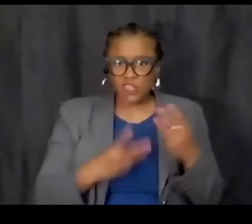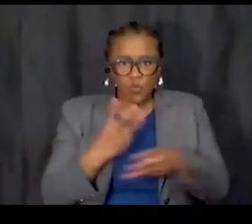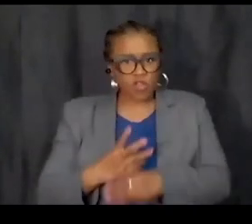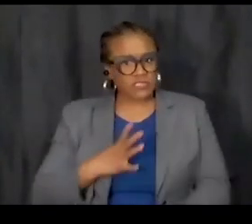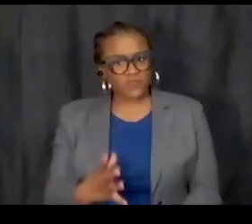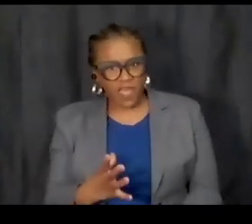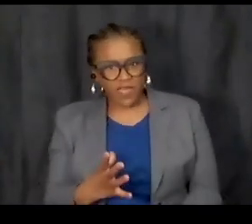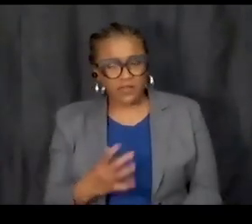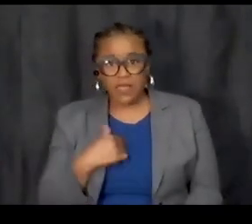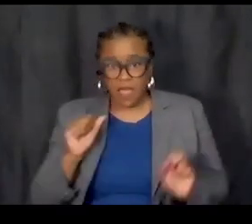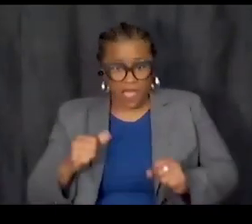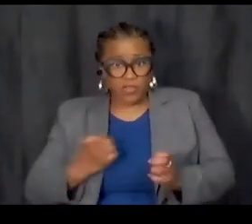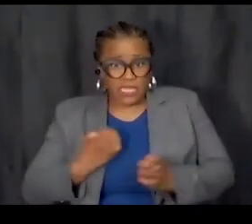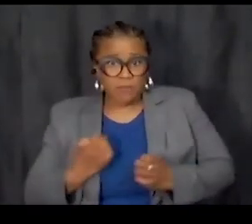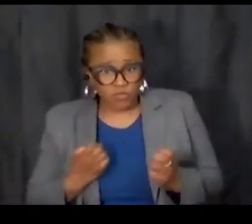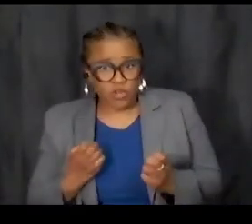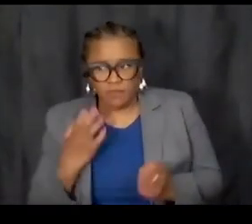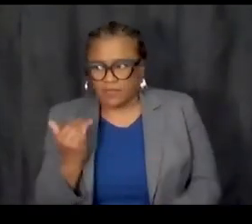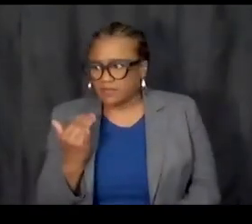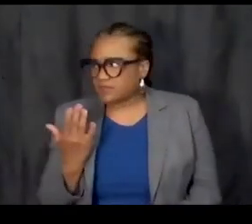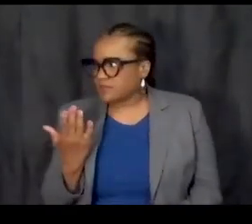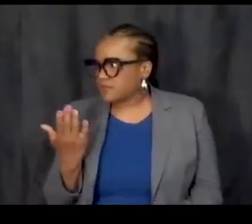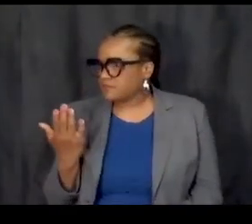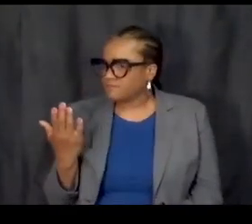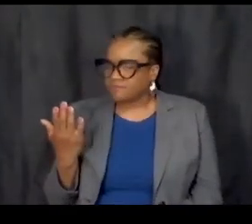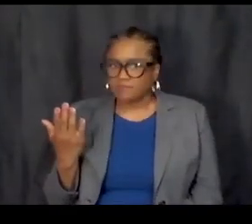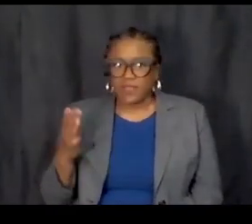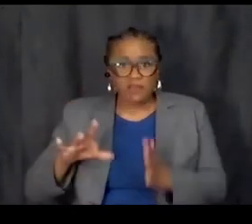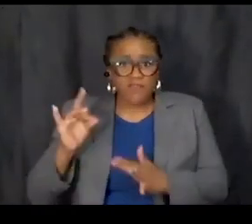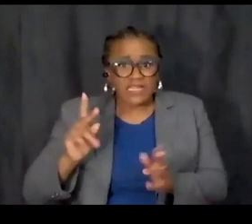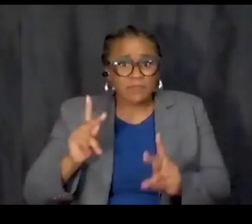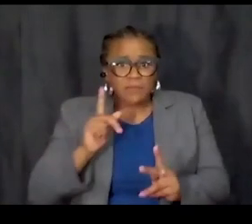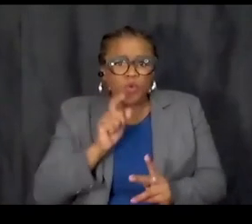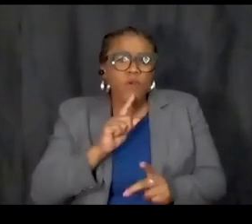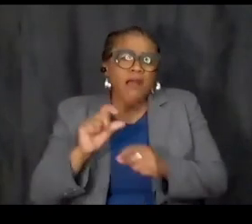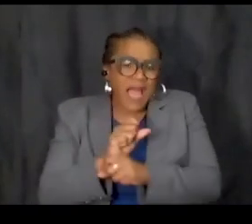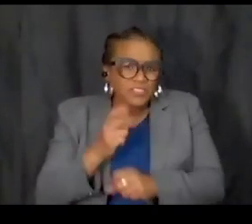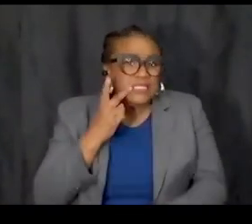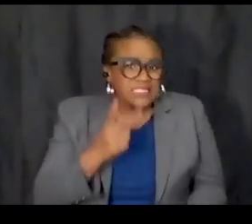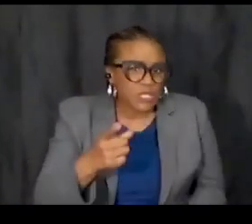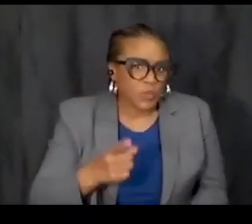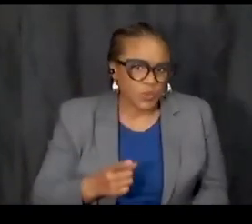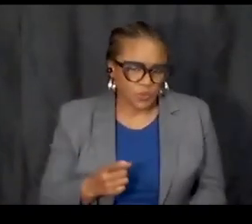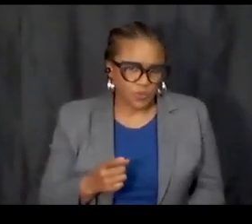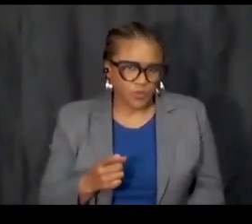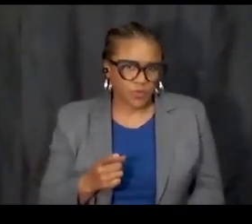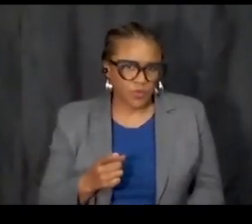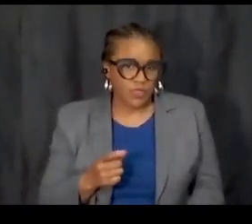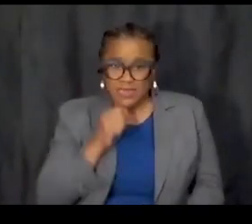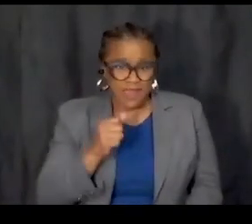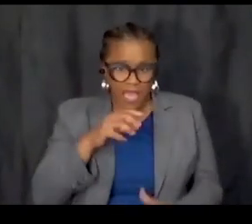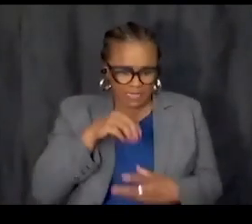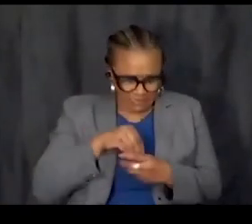emotional because, you know, finding people who actually see you outside of the people who love you,